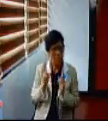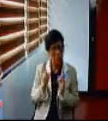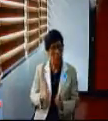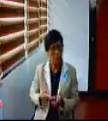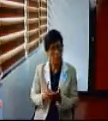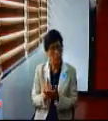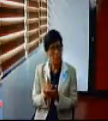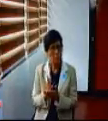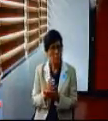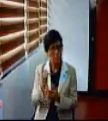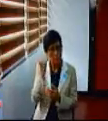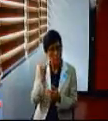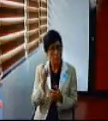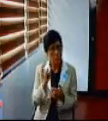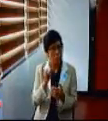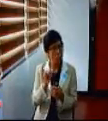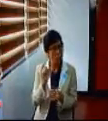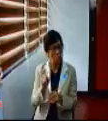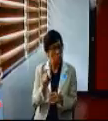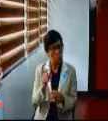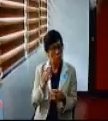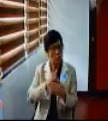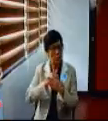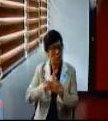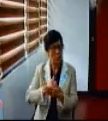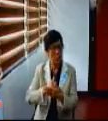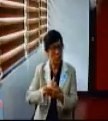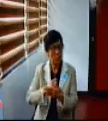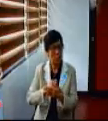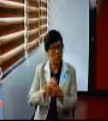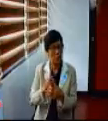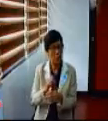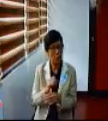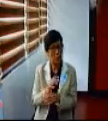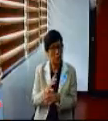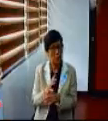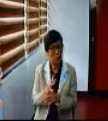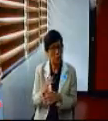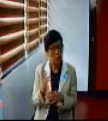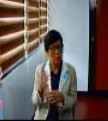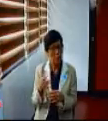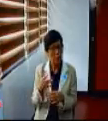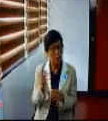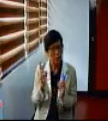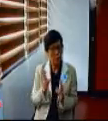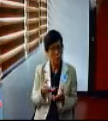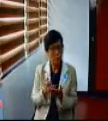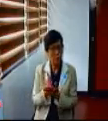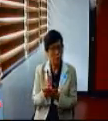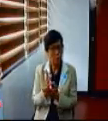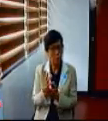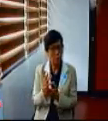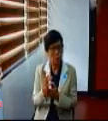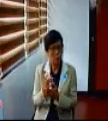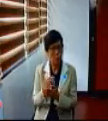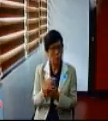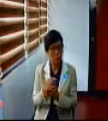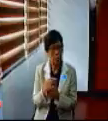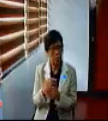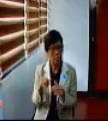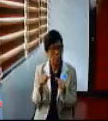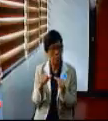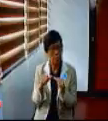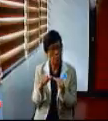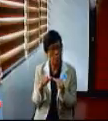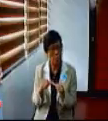idea that they must avoid infringing on all human rights, in this case, human rights impacts arising from their contribution or being linked